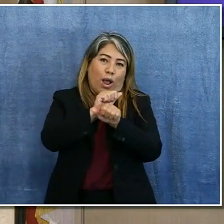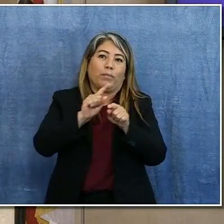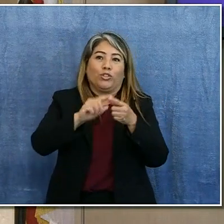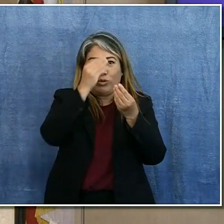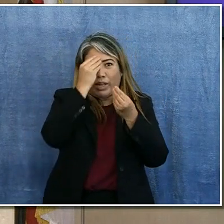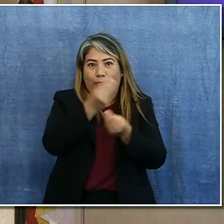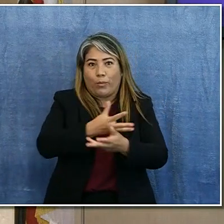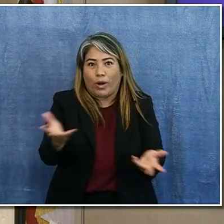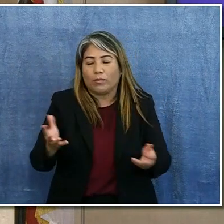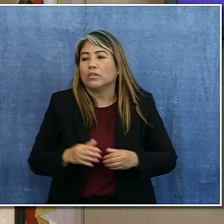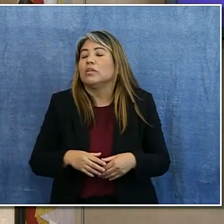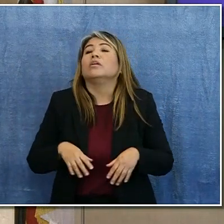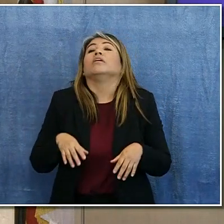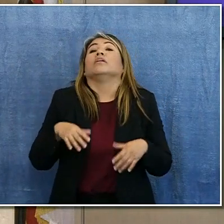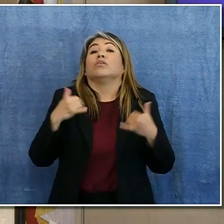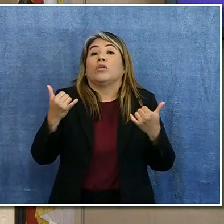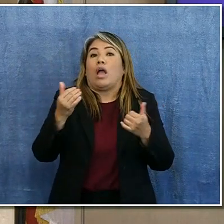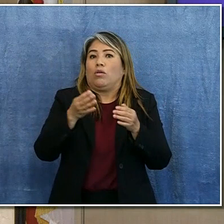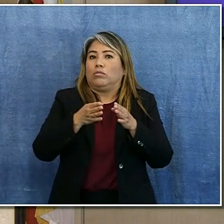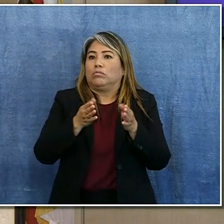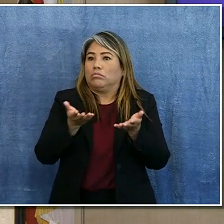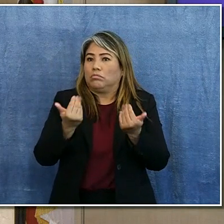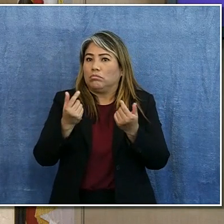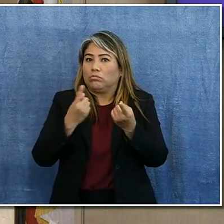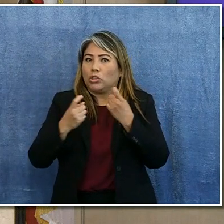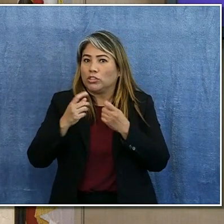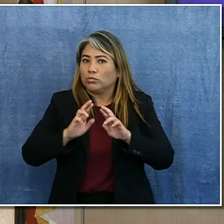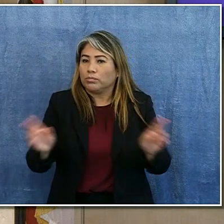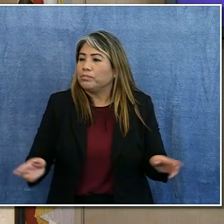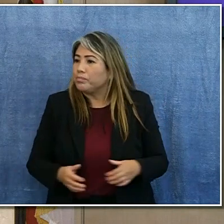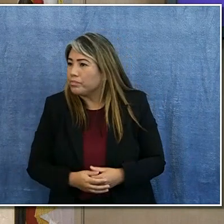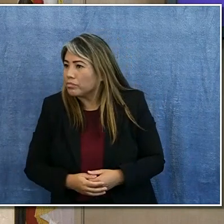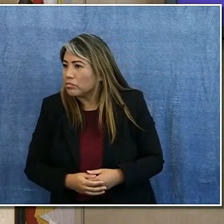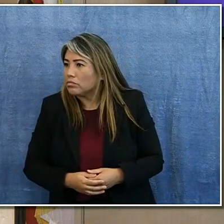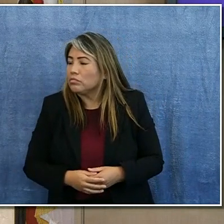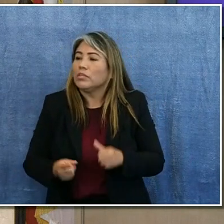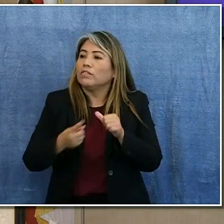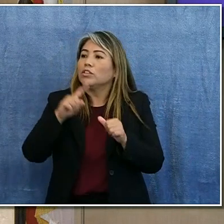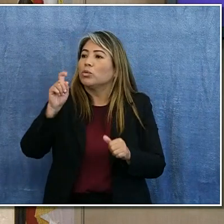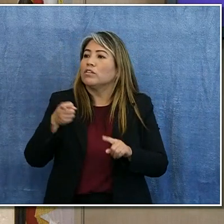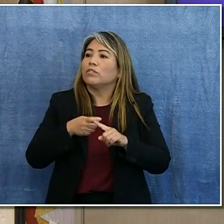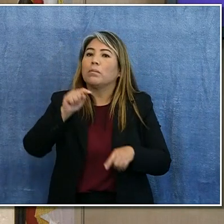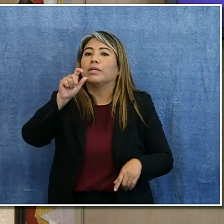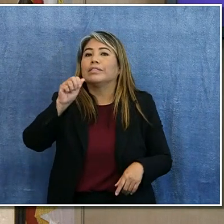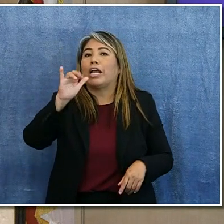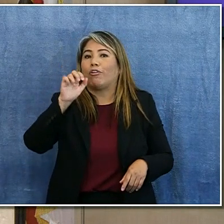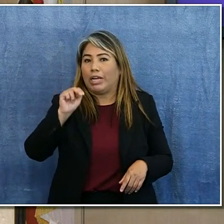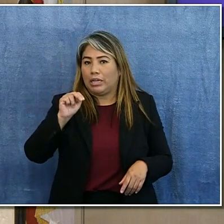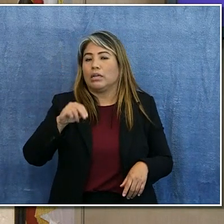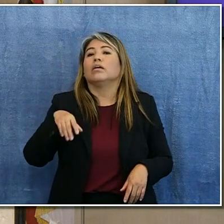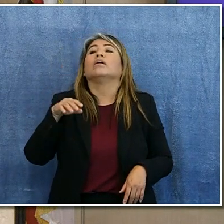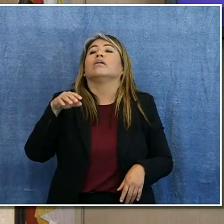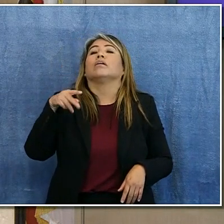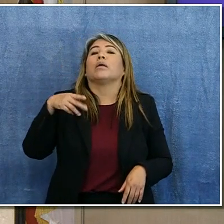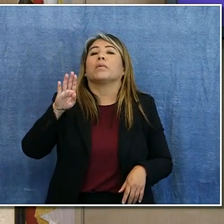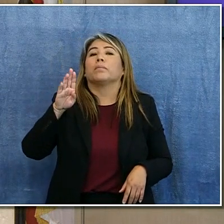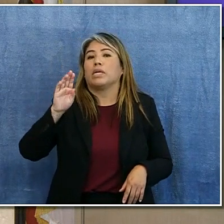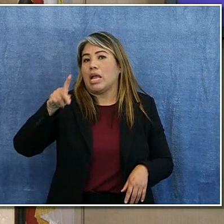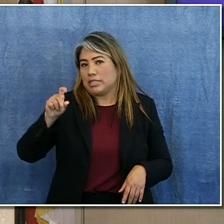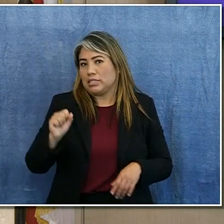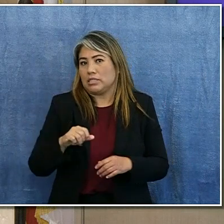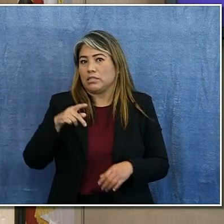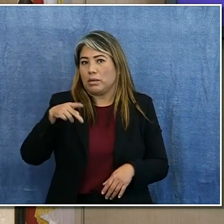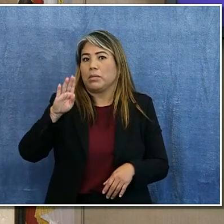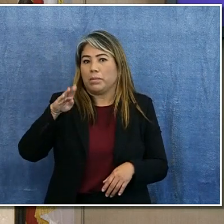With that, we'll go directly to the questions. The first question will be from Taryn Mento with KPBS.